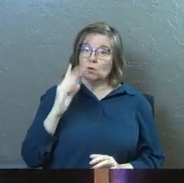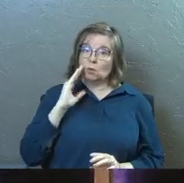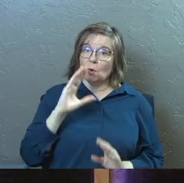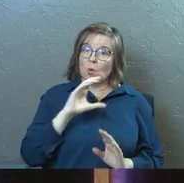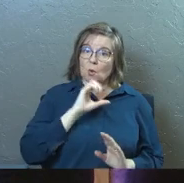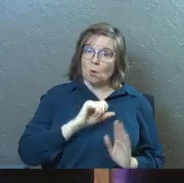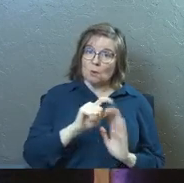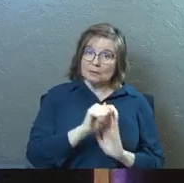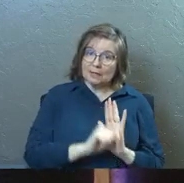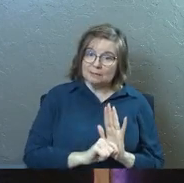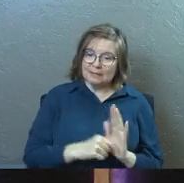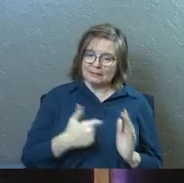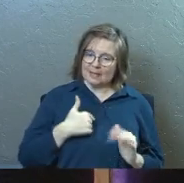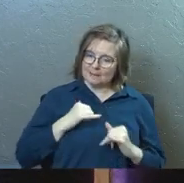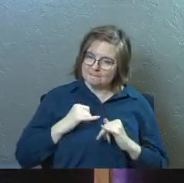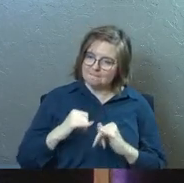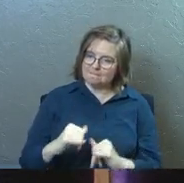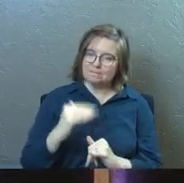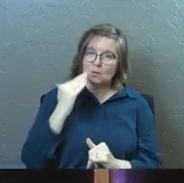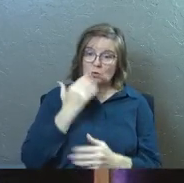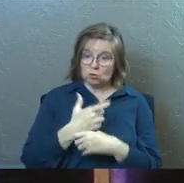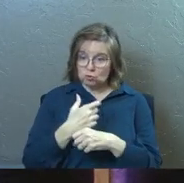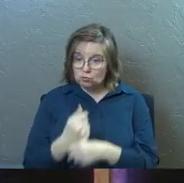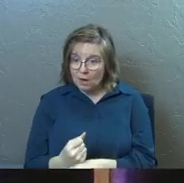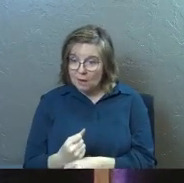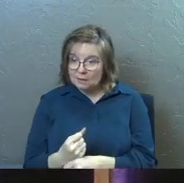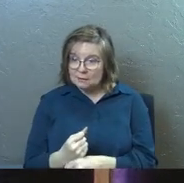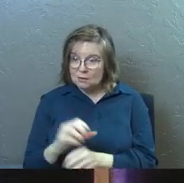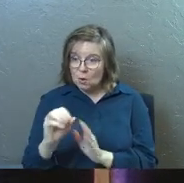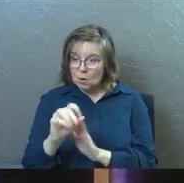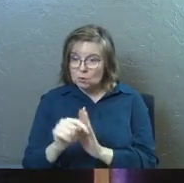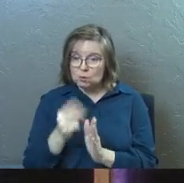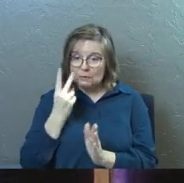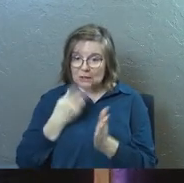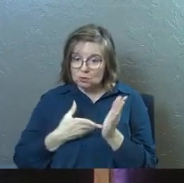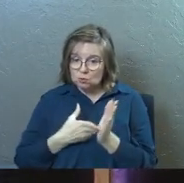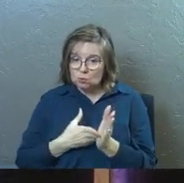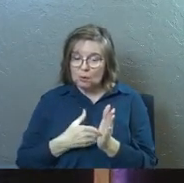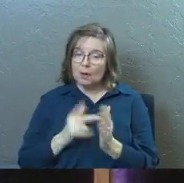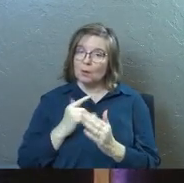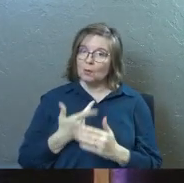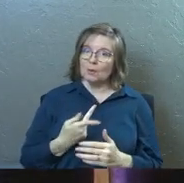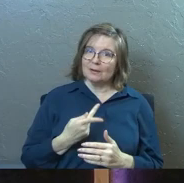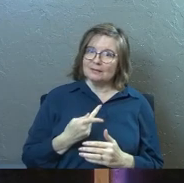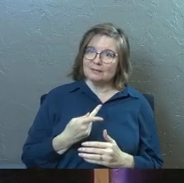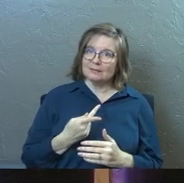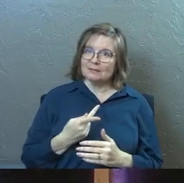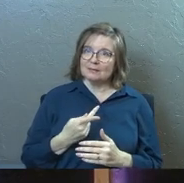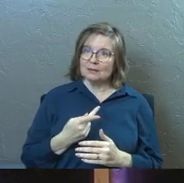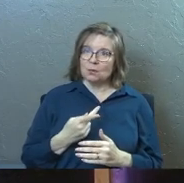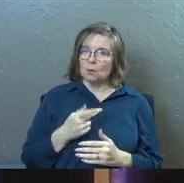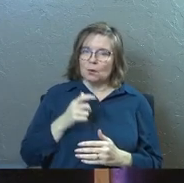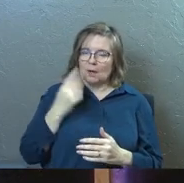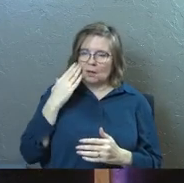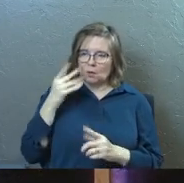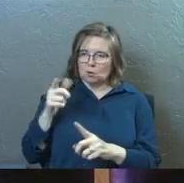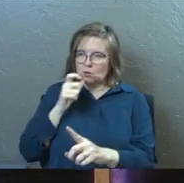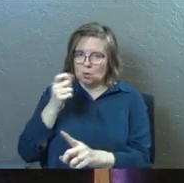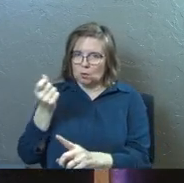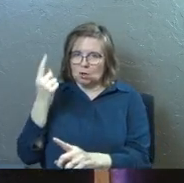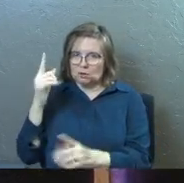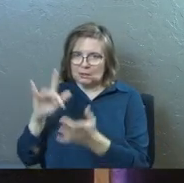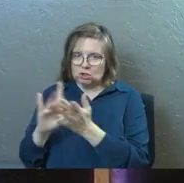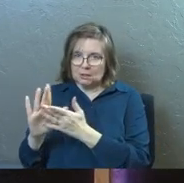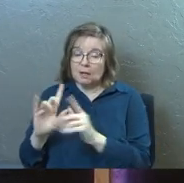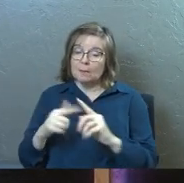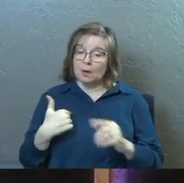the Old Testament, and so do I. You trust the Old Testament, you see its truth. Like, we're not on the same page with Jesus, but